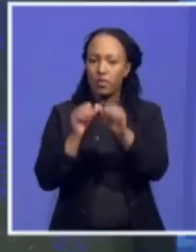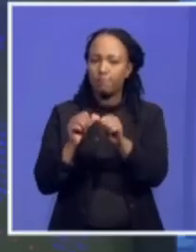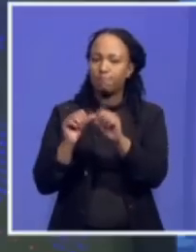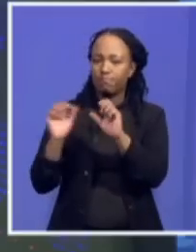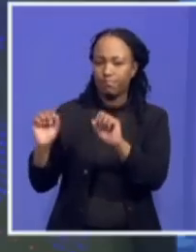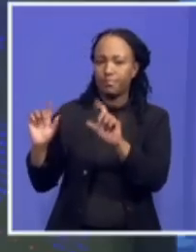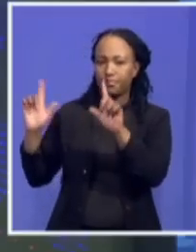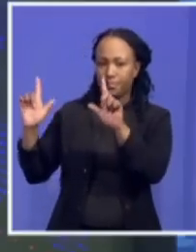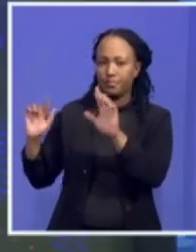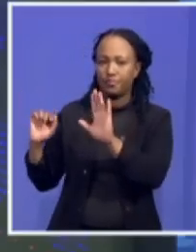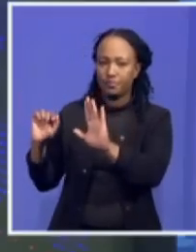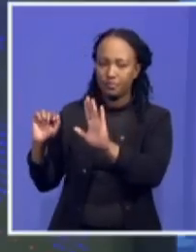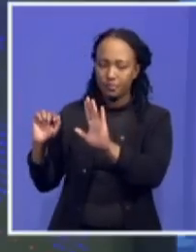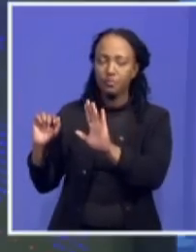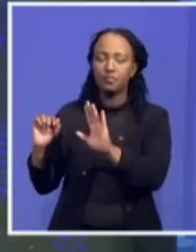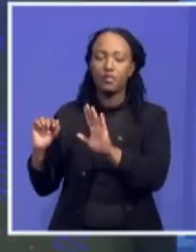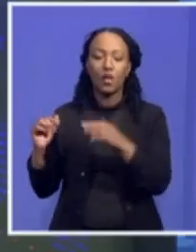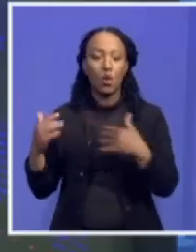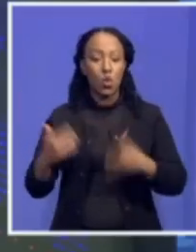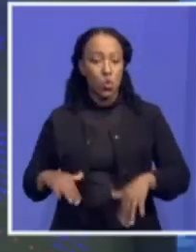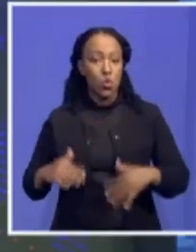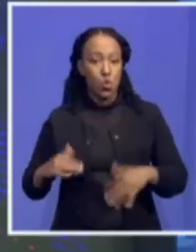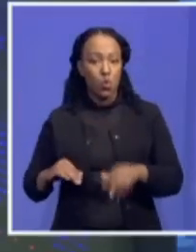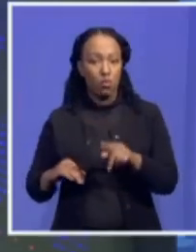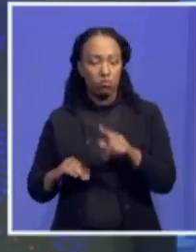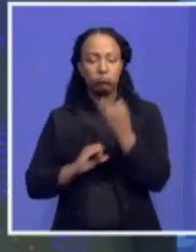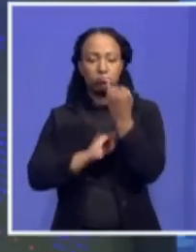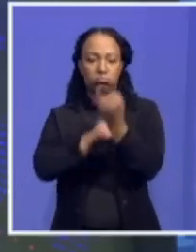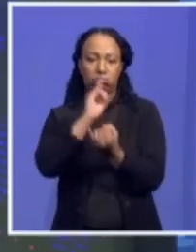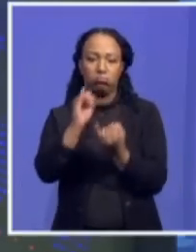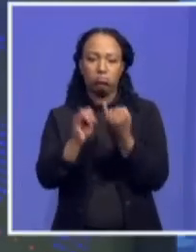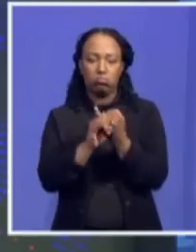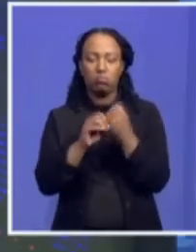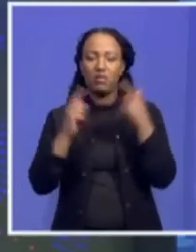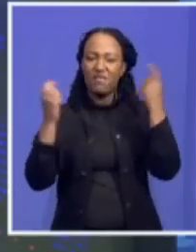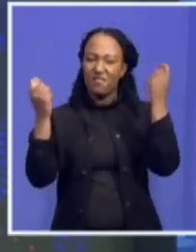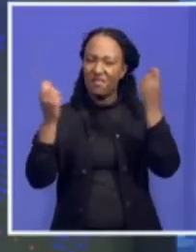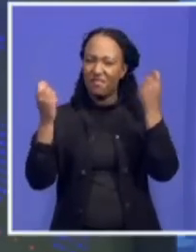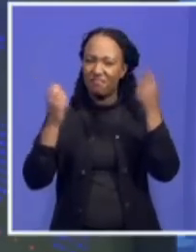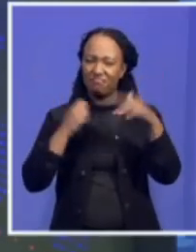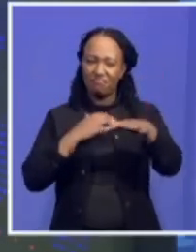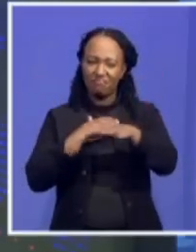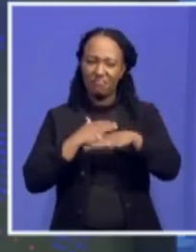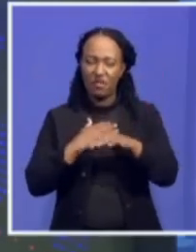at this very global event that has got about 2 more days to go.